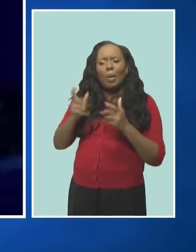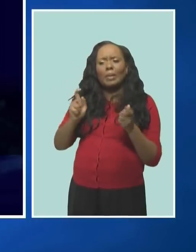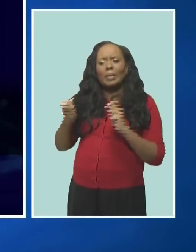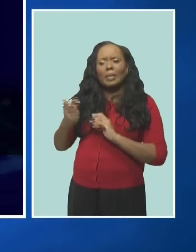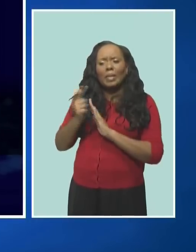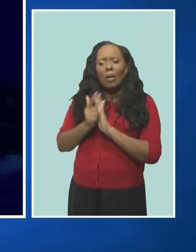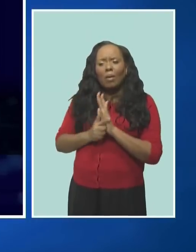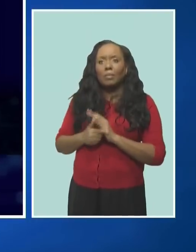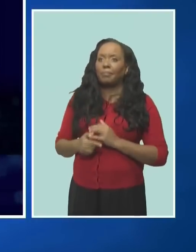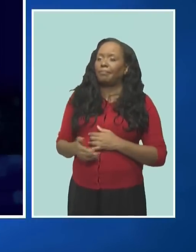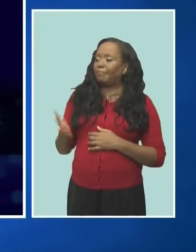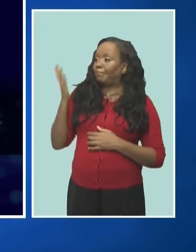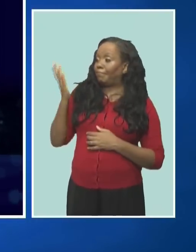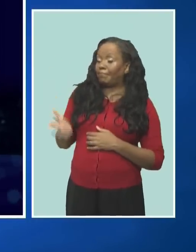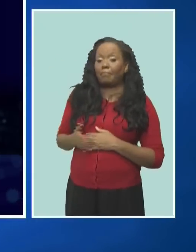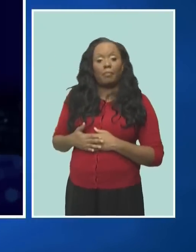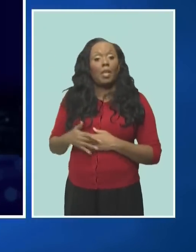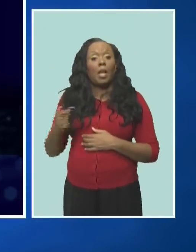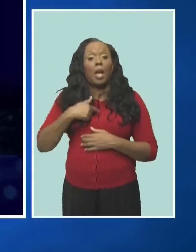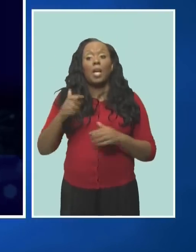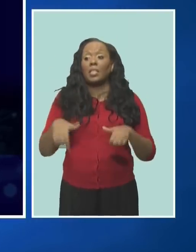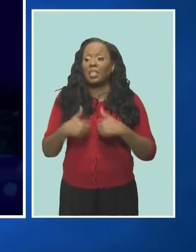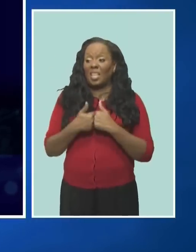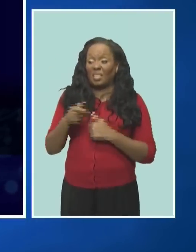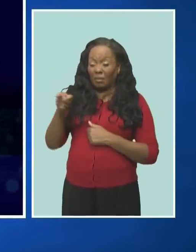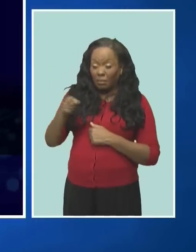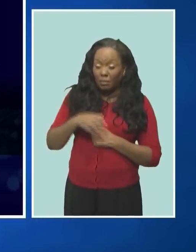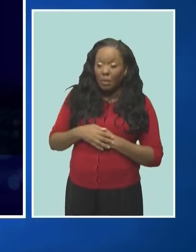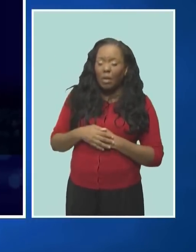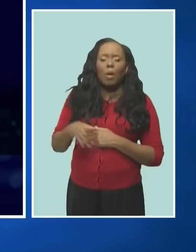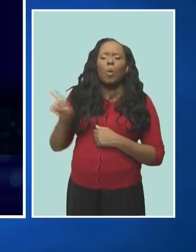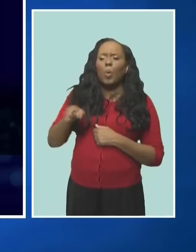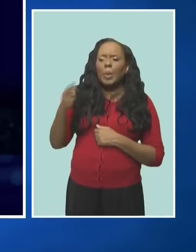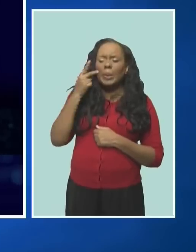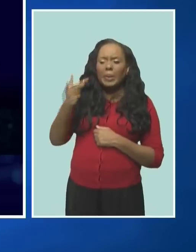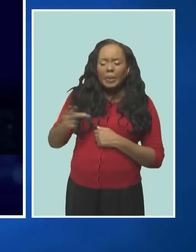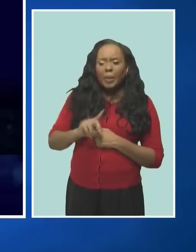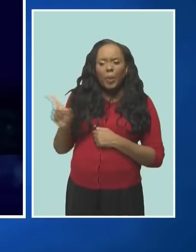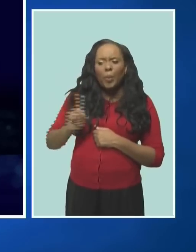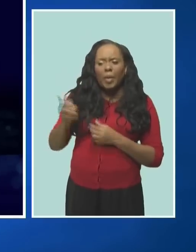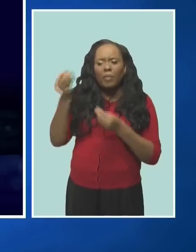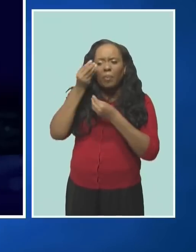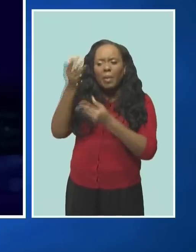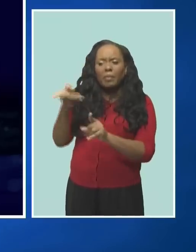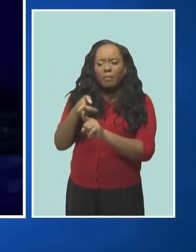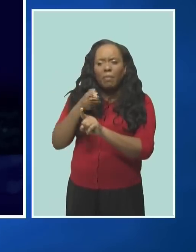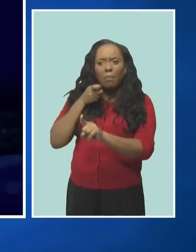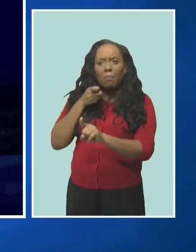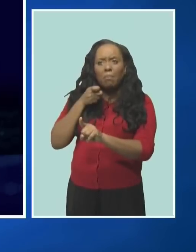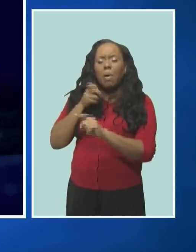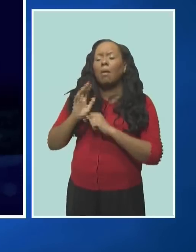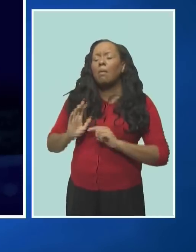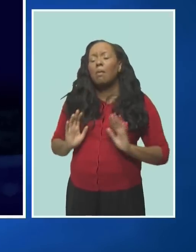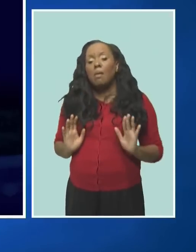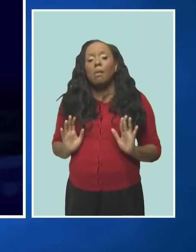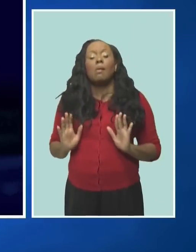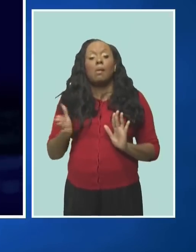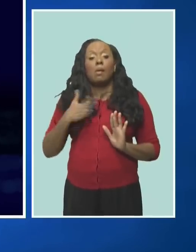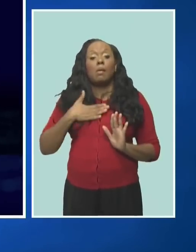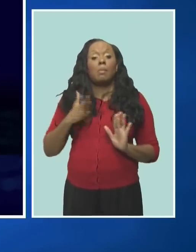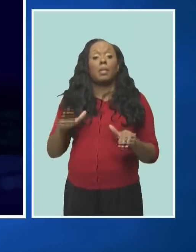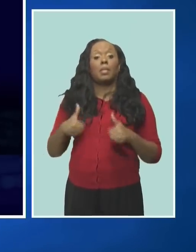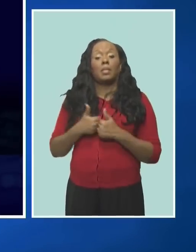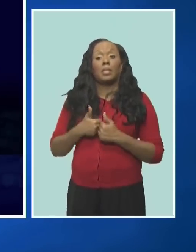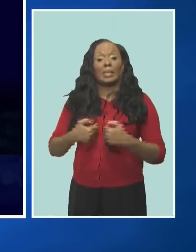reported or the speech in which it was that information was conveyed. And I challenge him because this